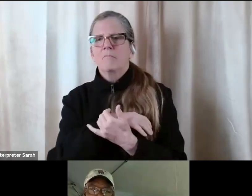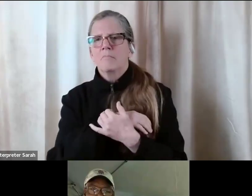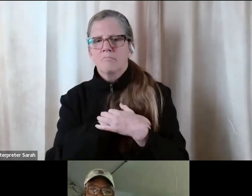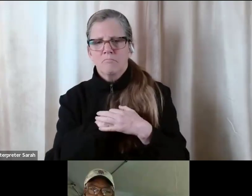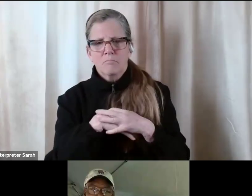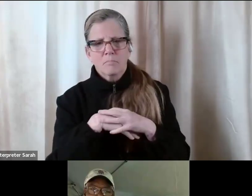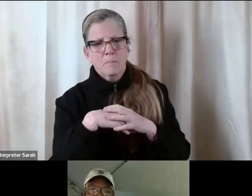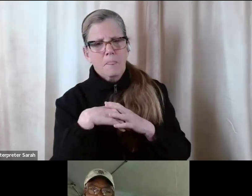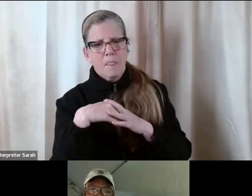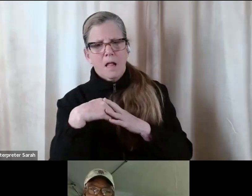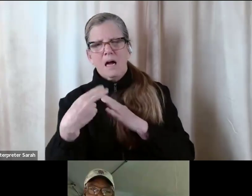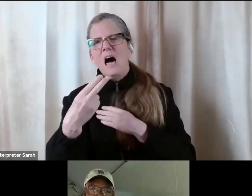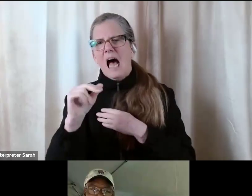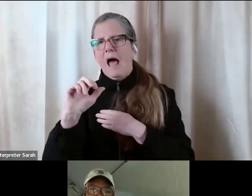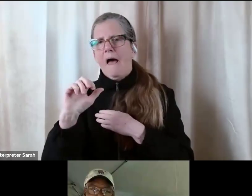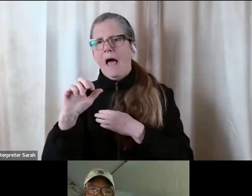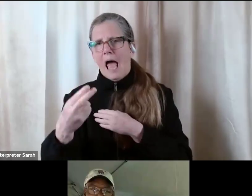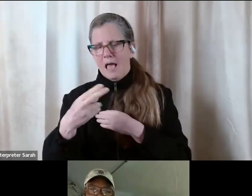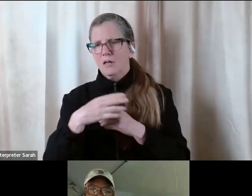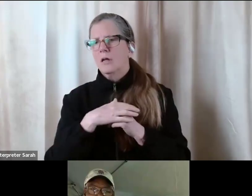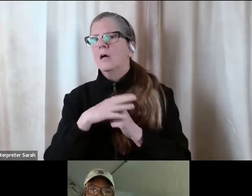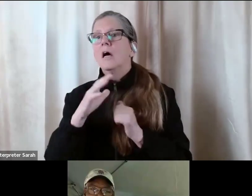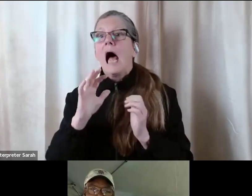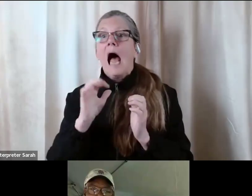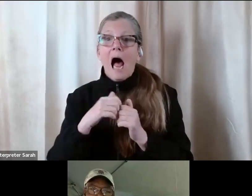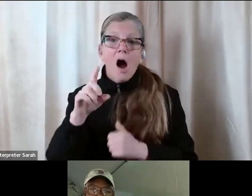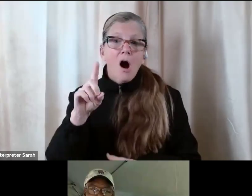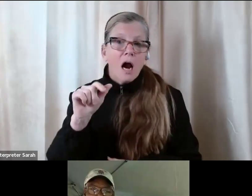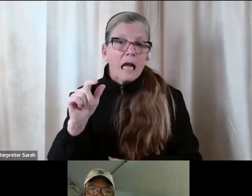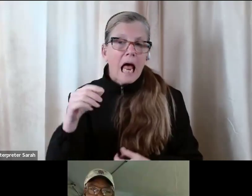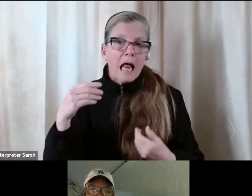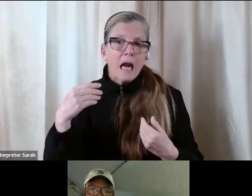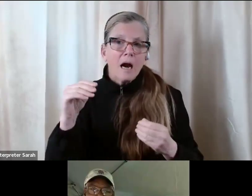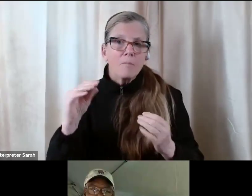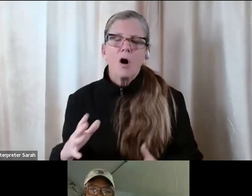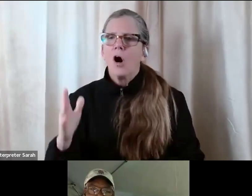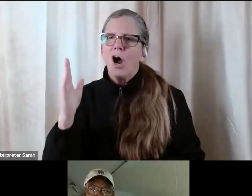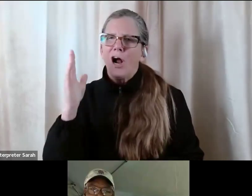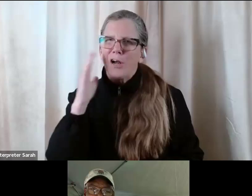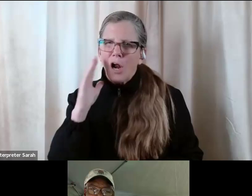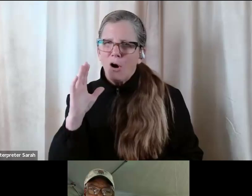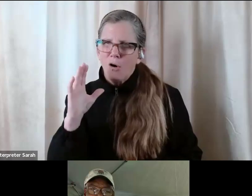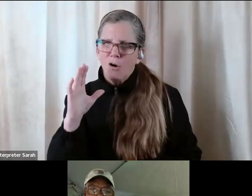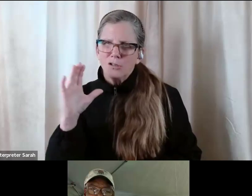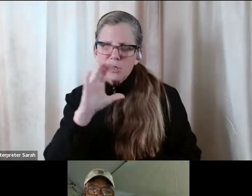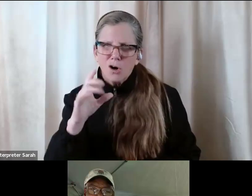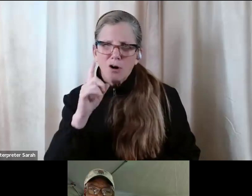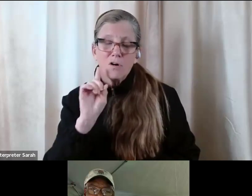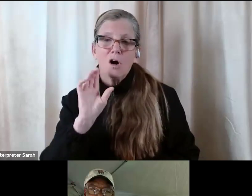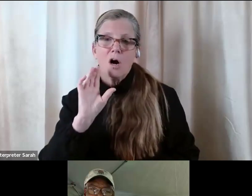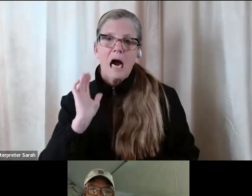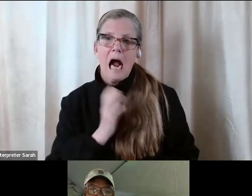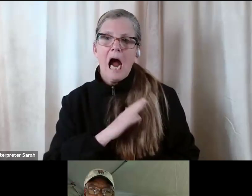question obviously is, how do the data brokers know to chase down our additional emails and or